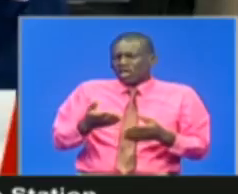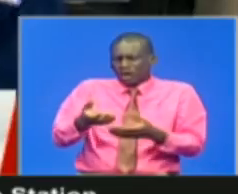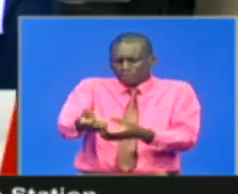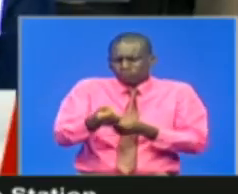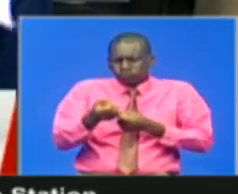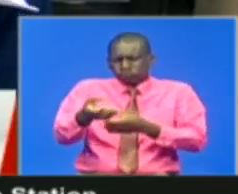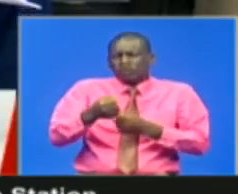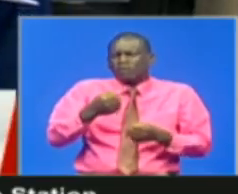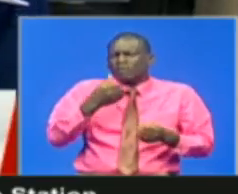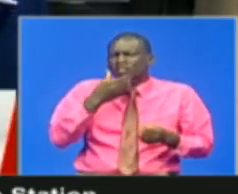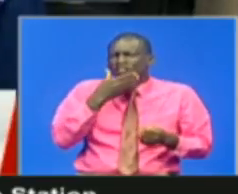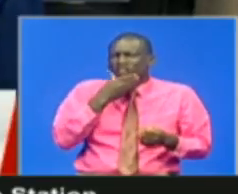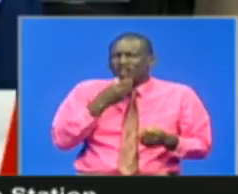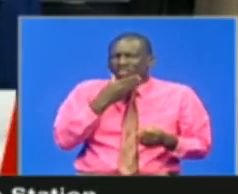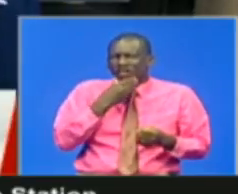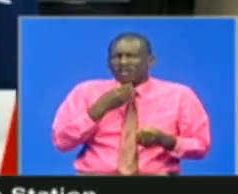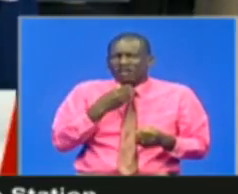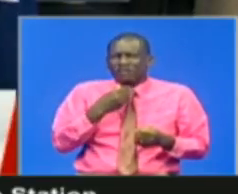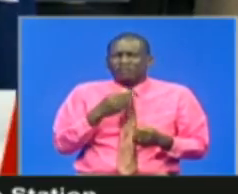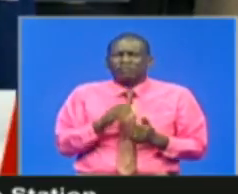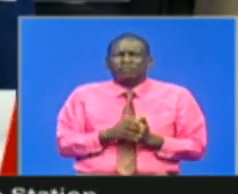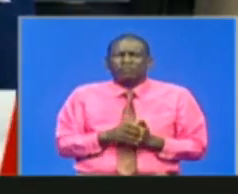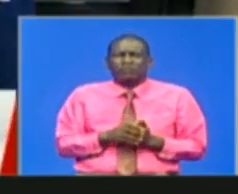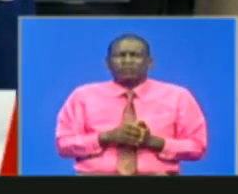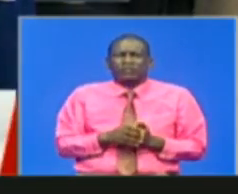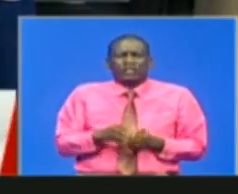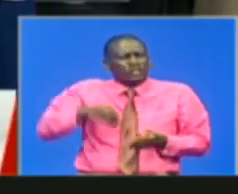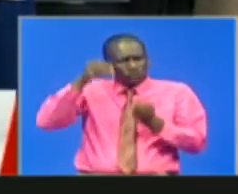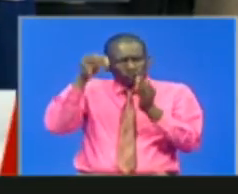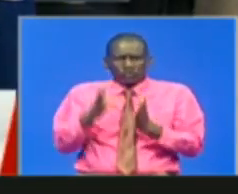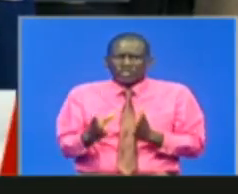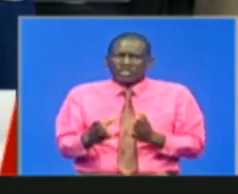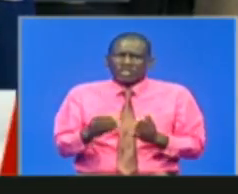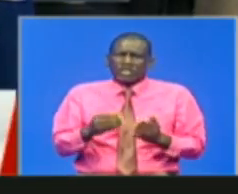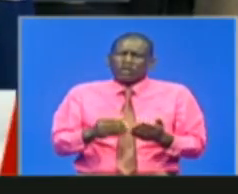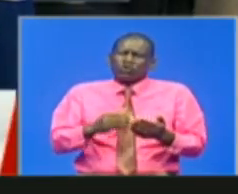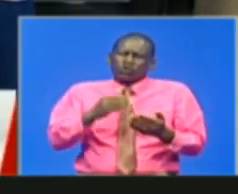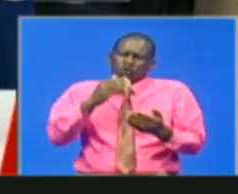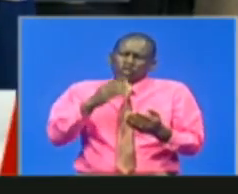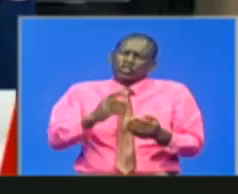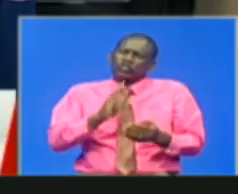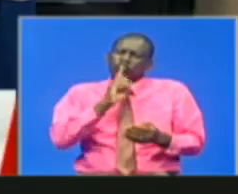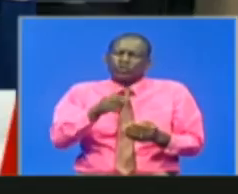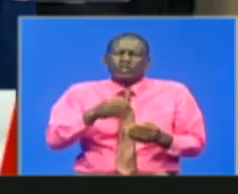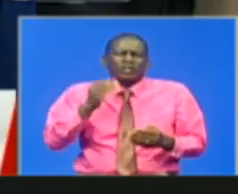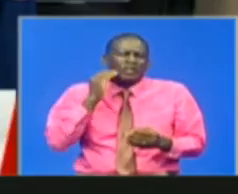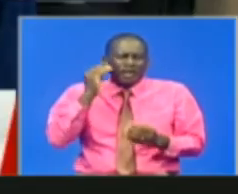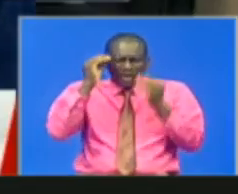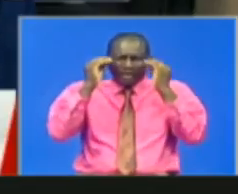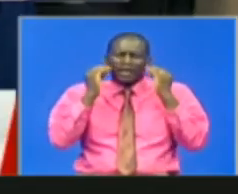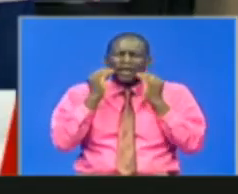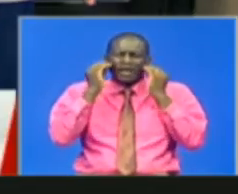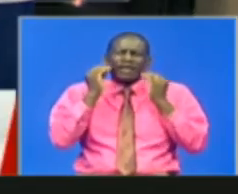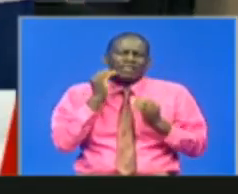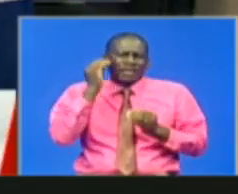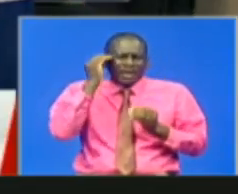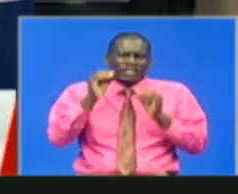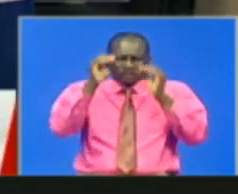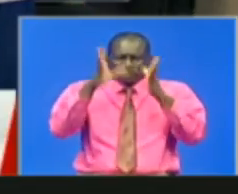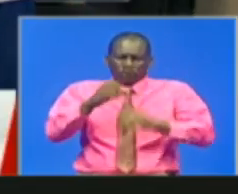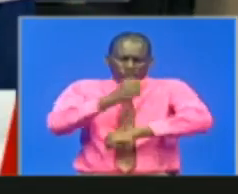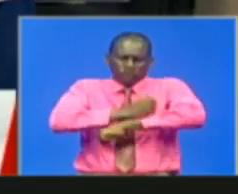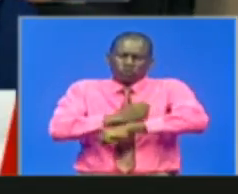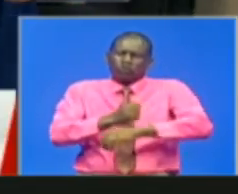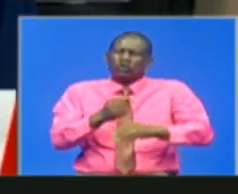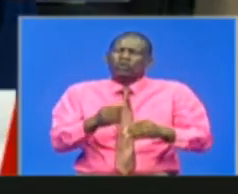by her biological father. The pupil is said to have confessed to her head teacher, who then disclosed the details.